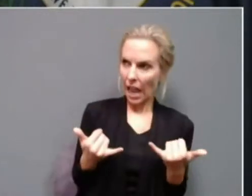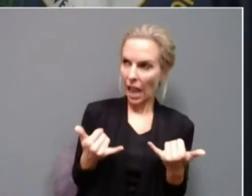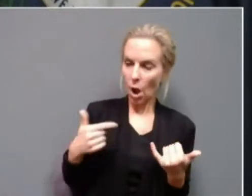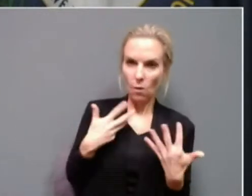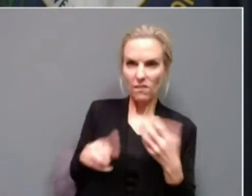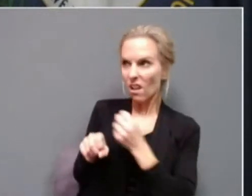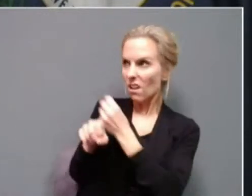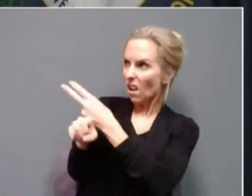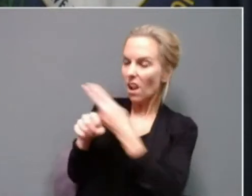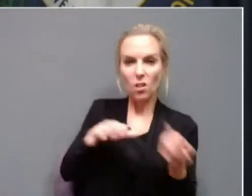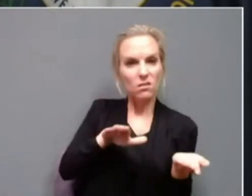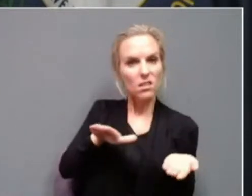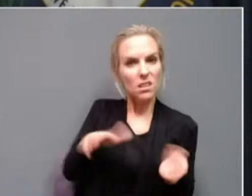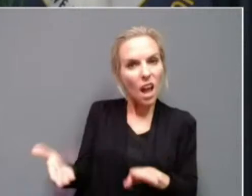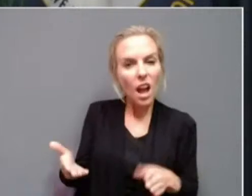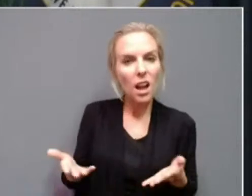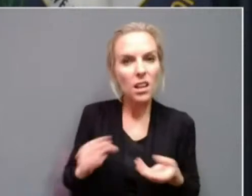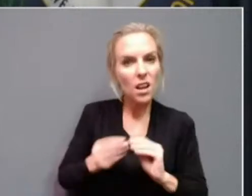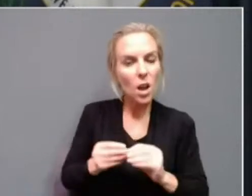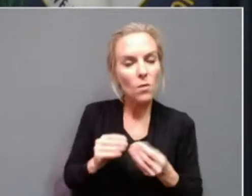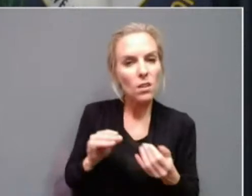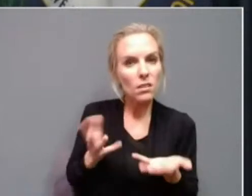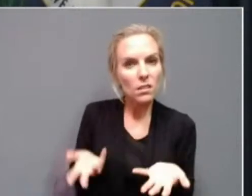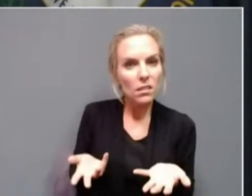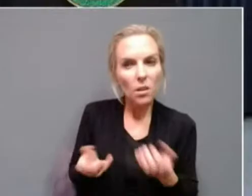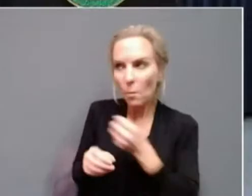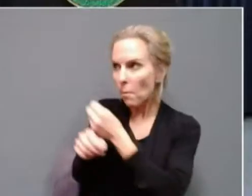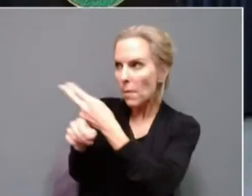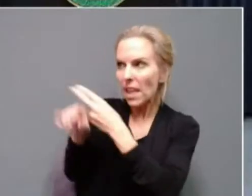case in human history before. And all we have to do